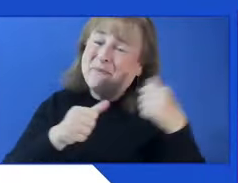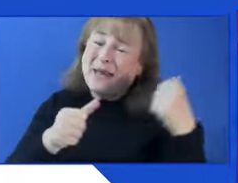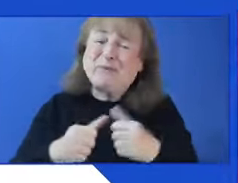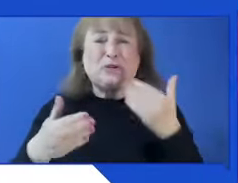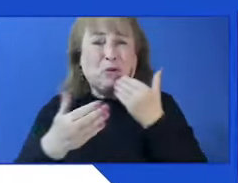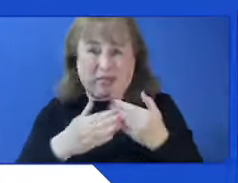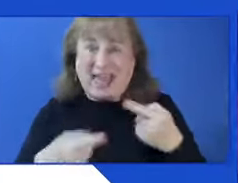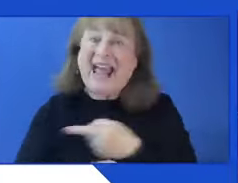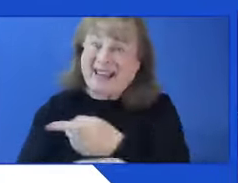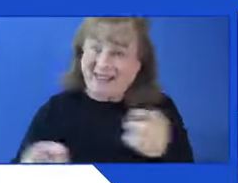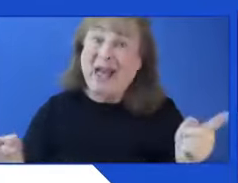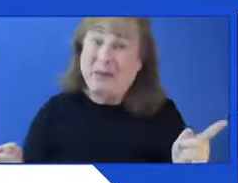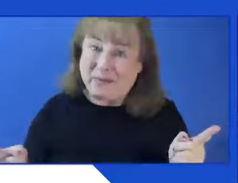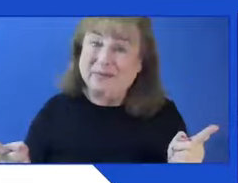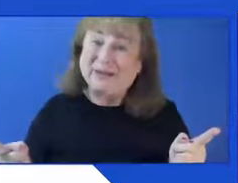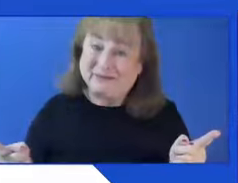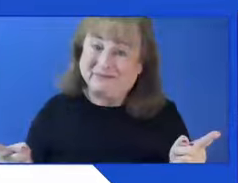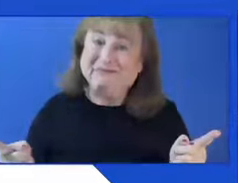them.